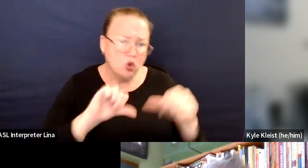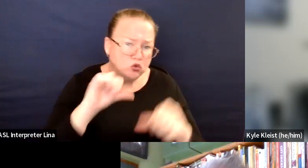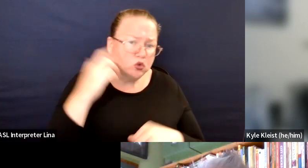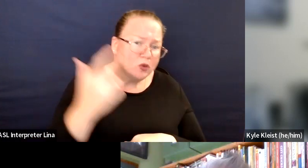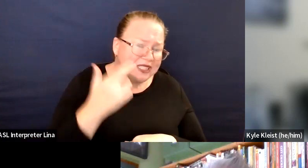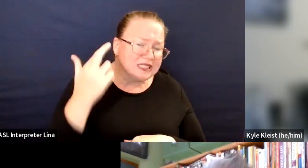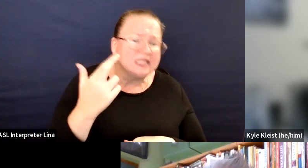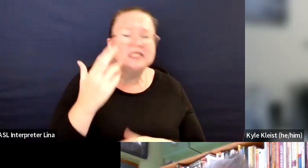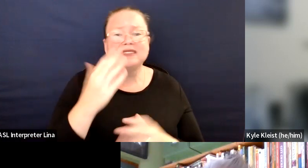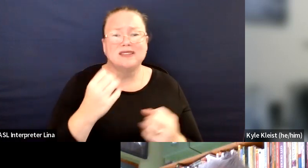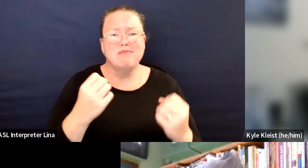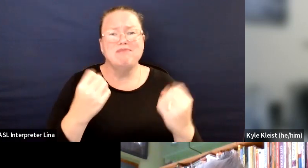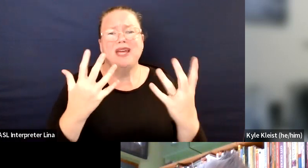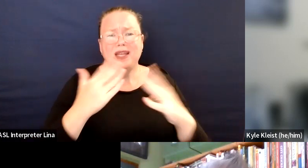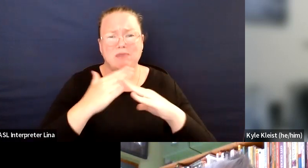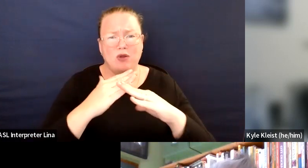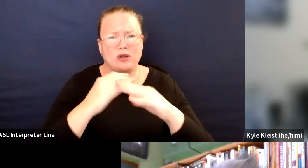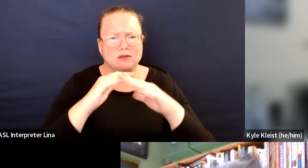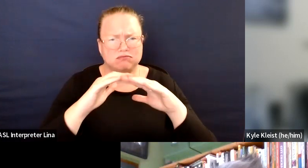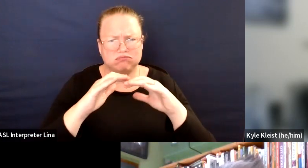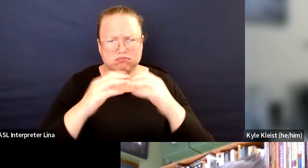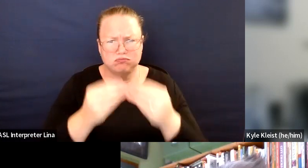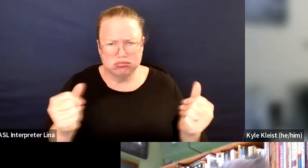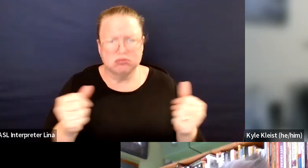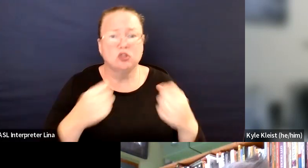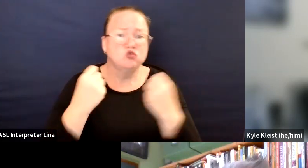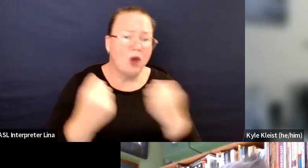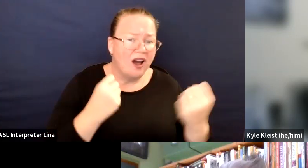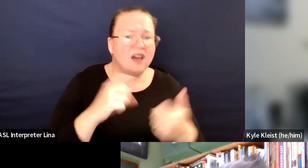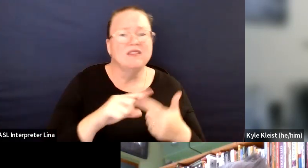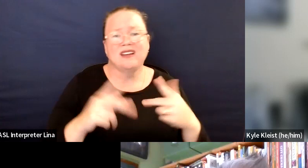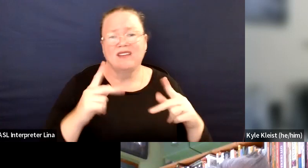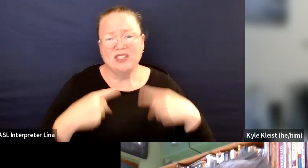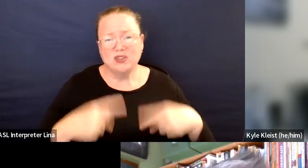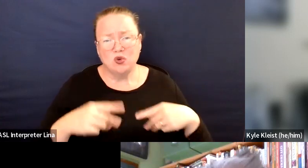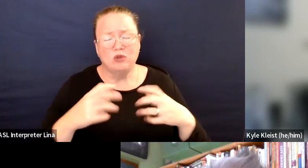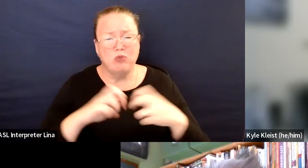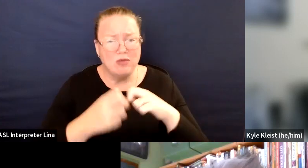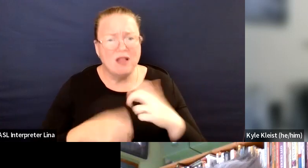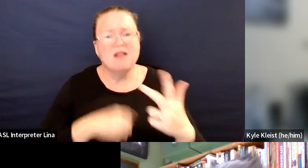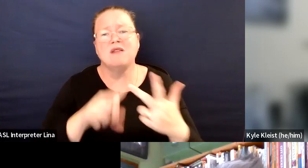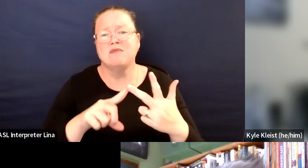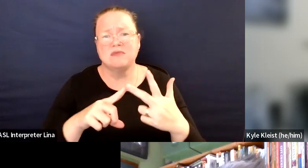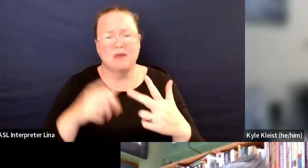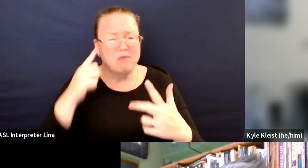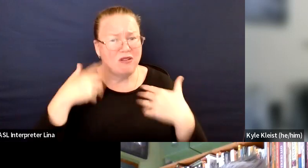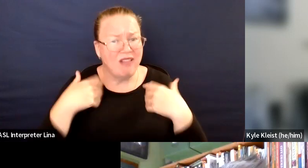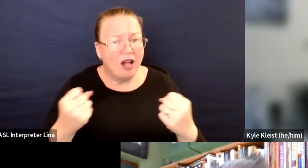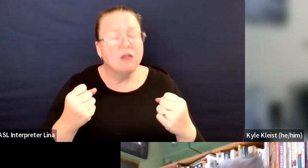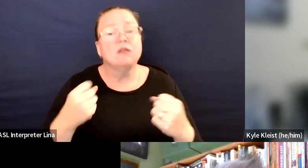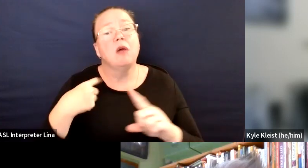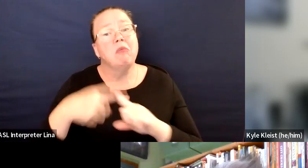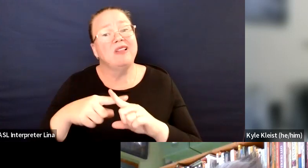It removes several barriers of driving, physical mobility, mental health. There's a lot. It also created a lot